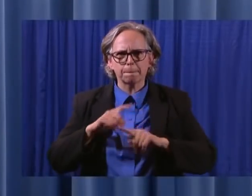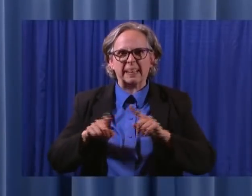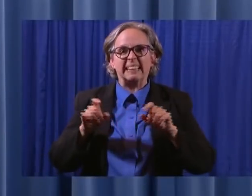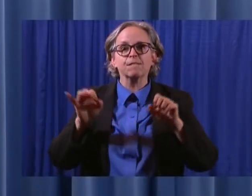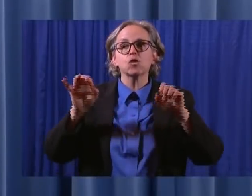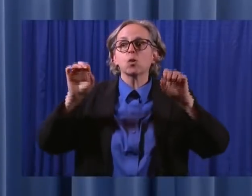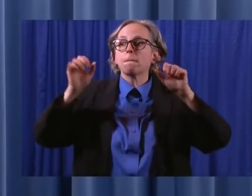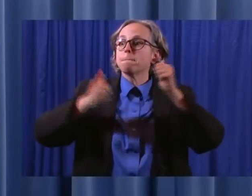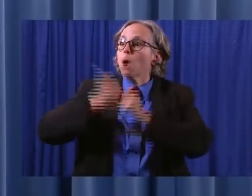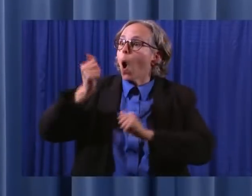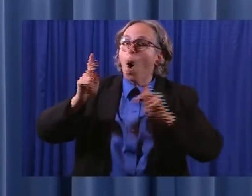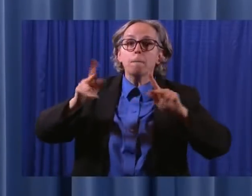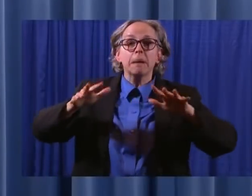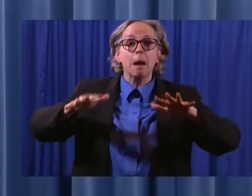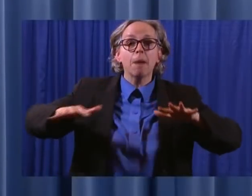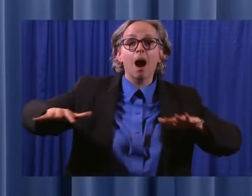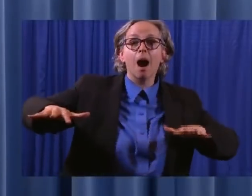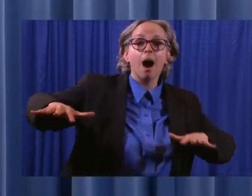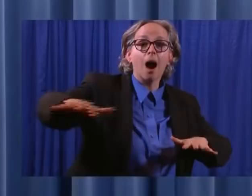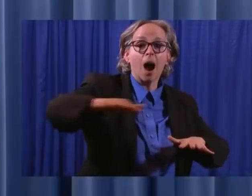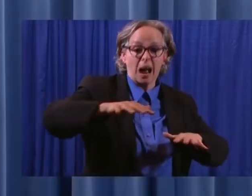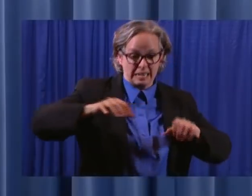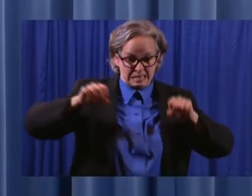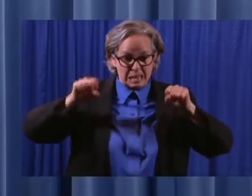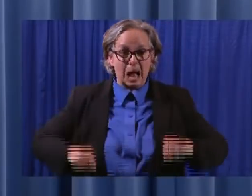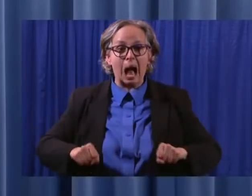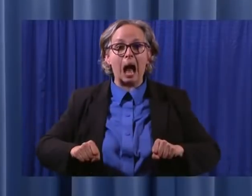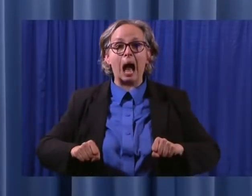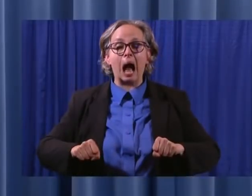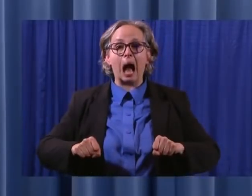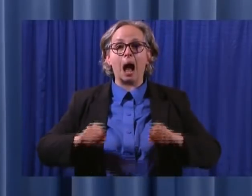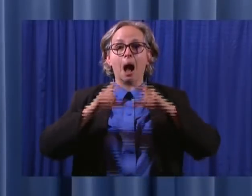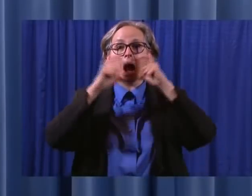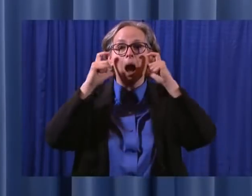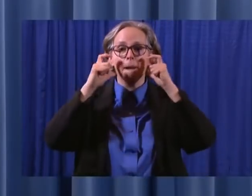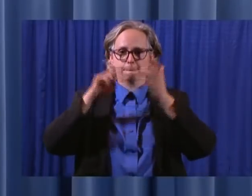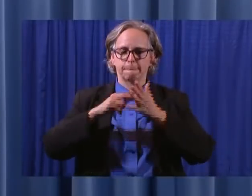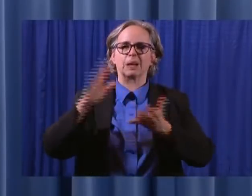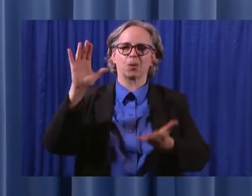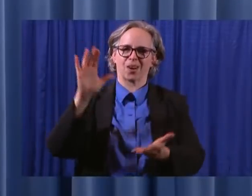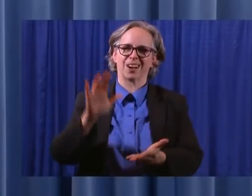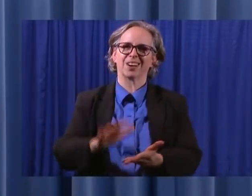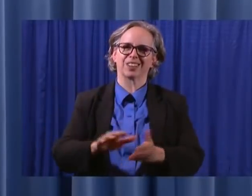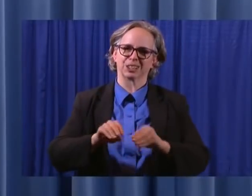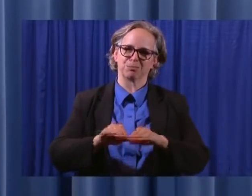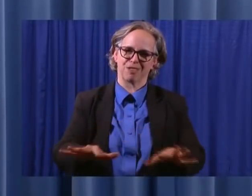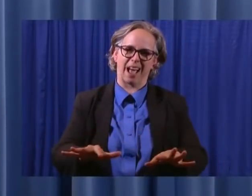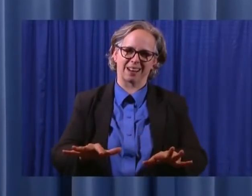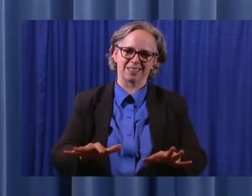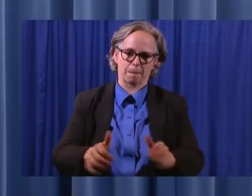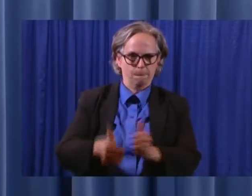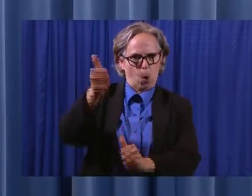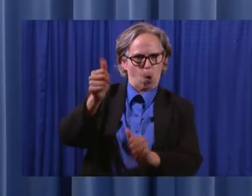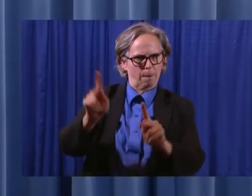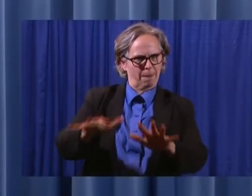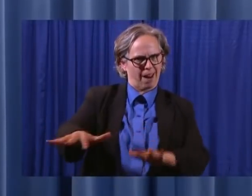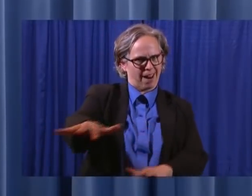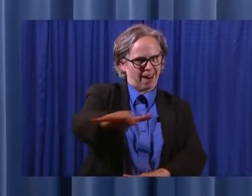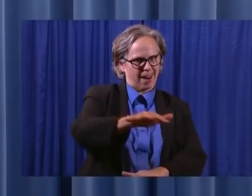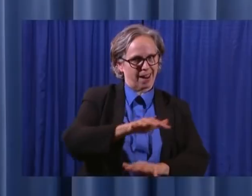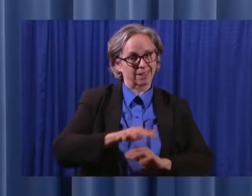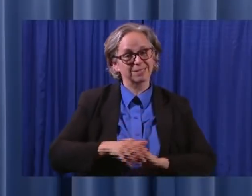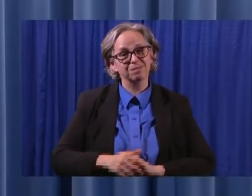Ohioans do it, we are going to start cutting this spread down. The other thing that is on